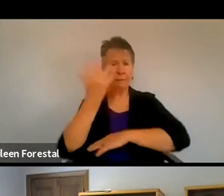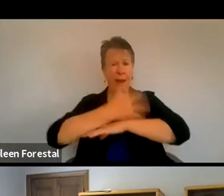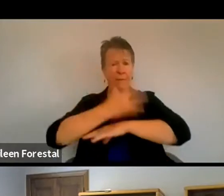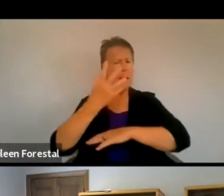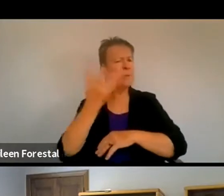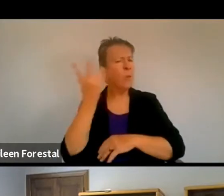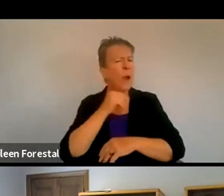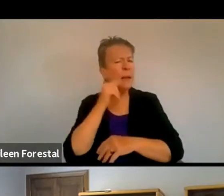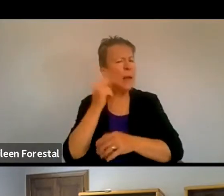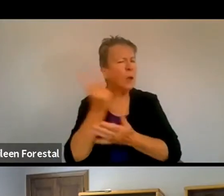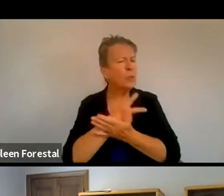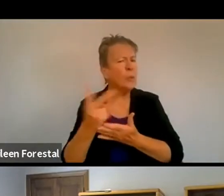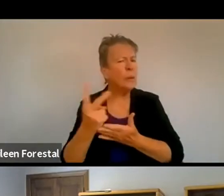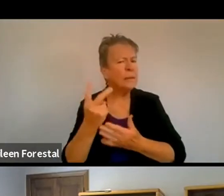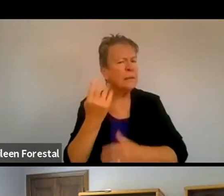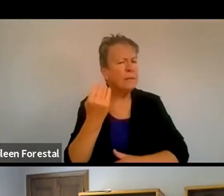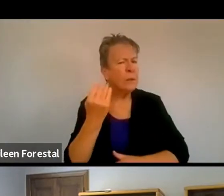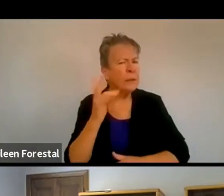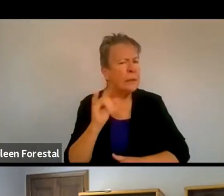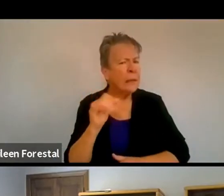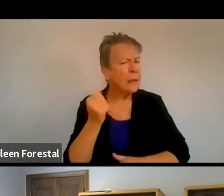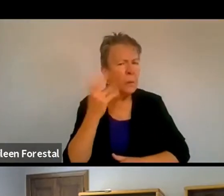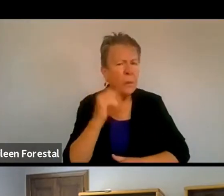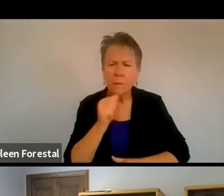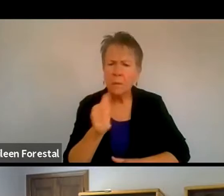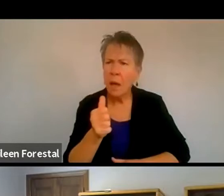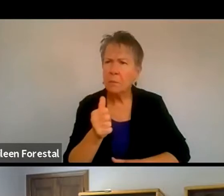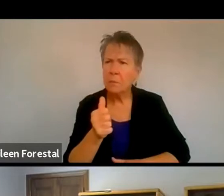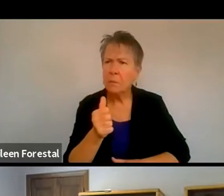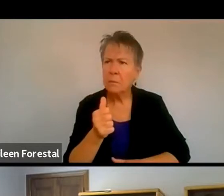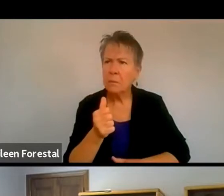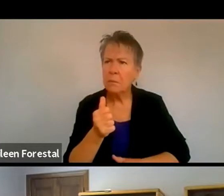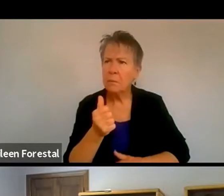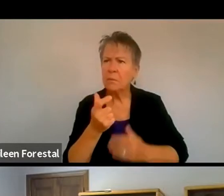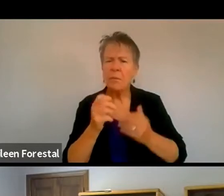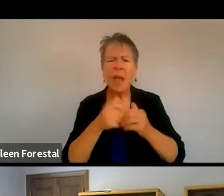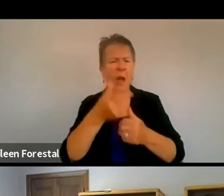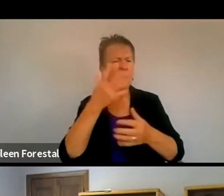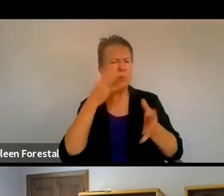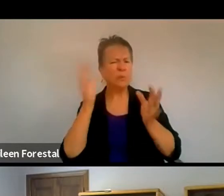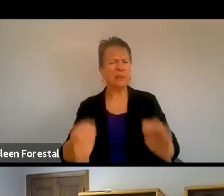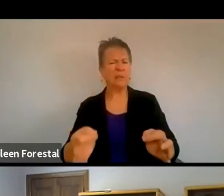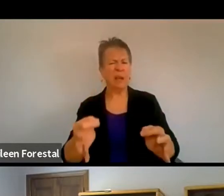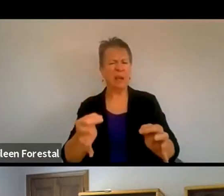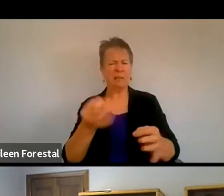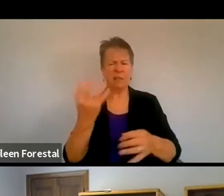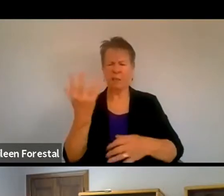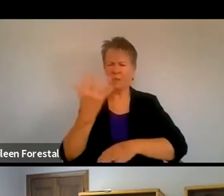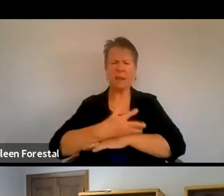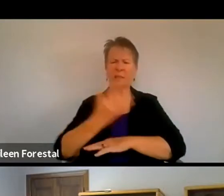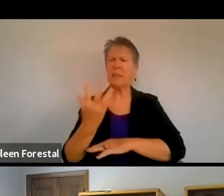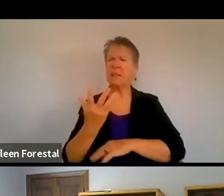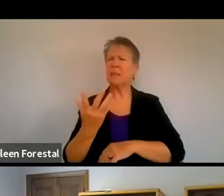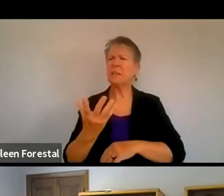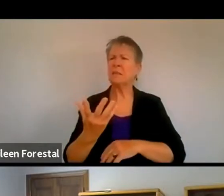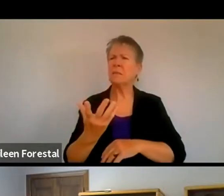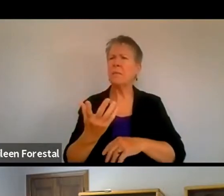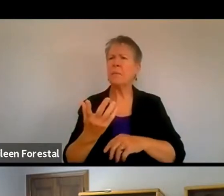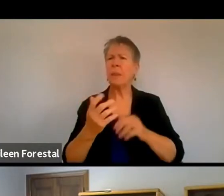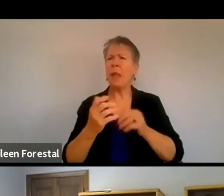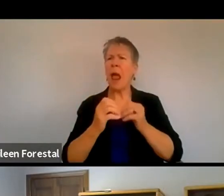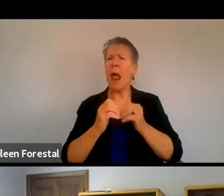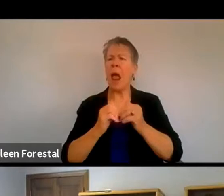guidelines. Could you talk about how you came to that decision, how close you were to Mike, and were there other